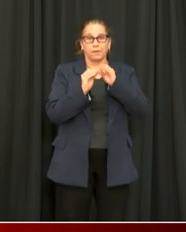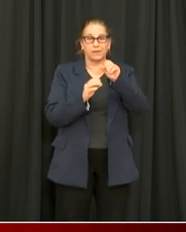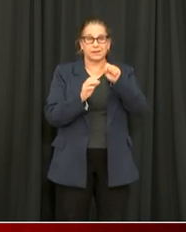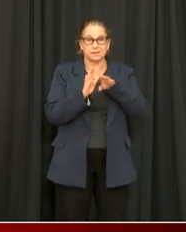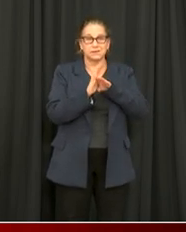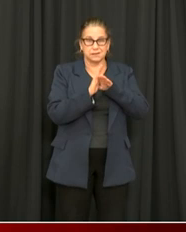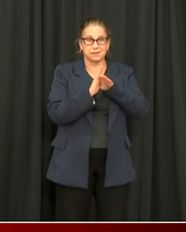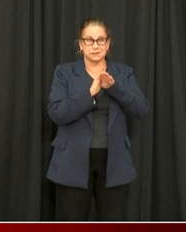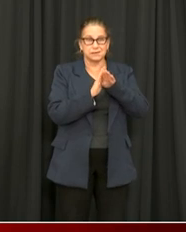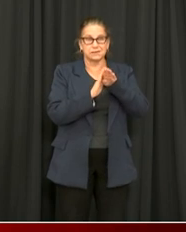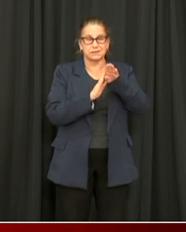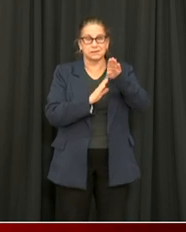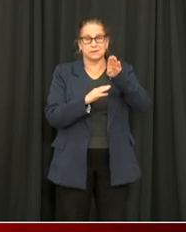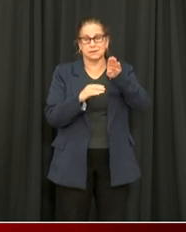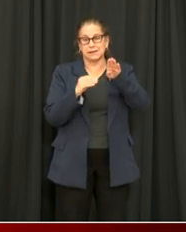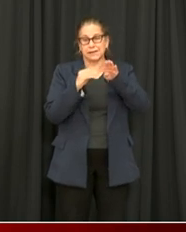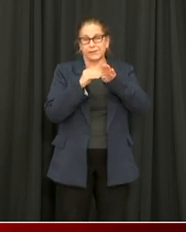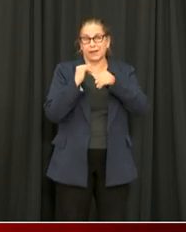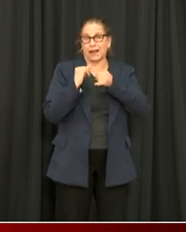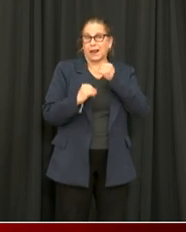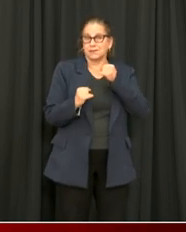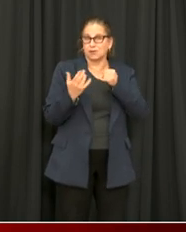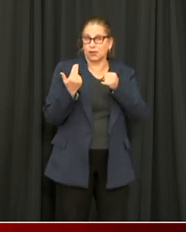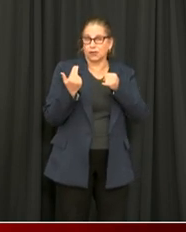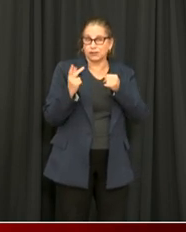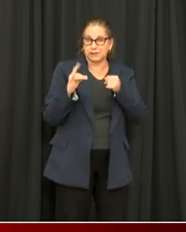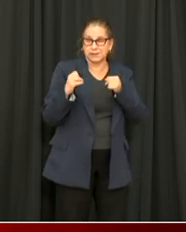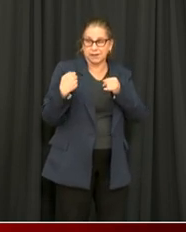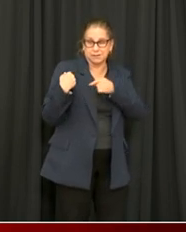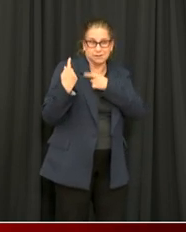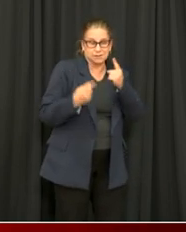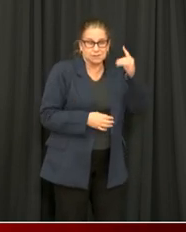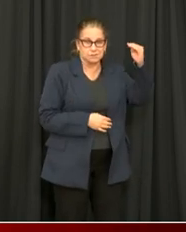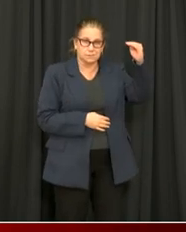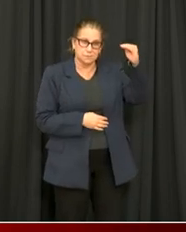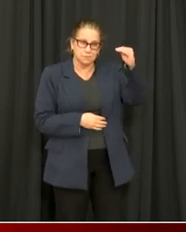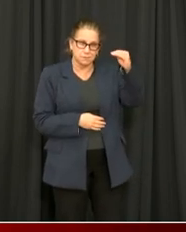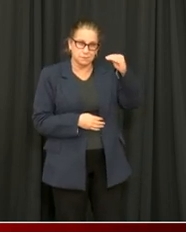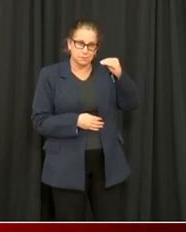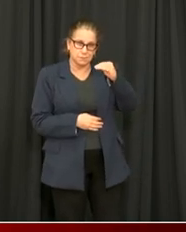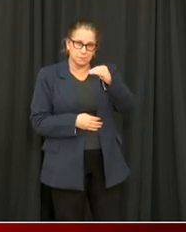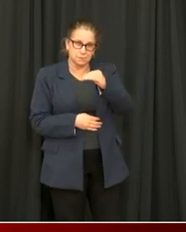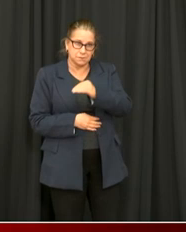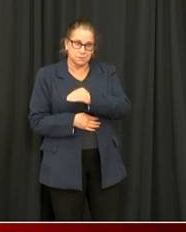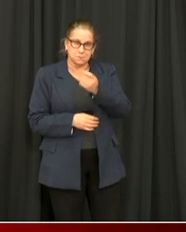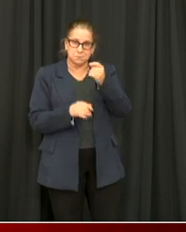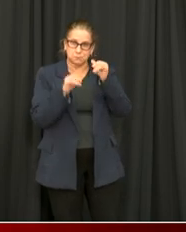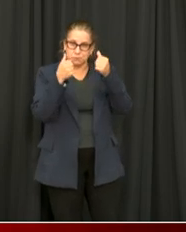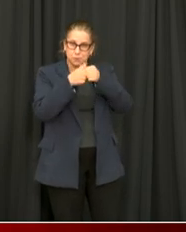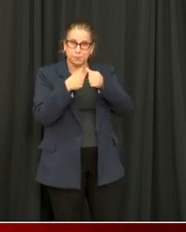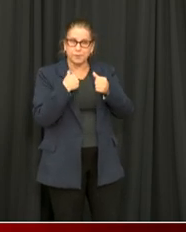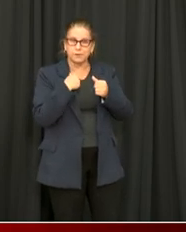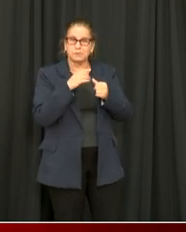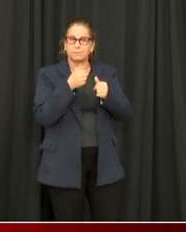community spread. You will recall the metrics that we are monitoring